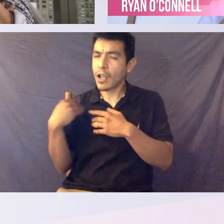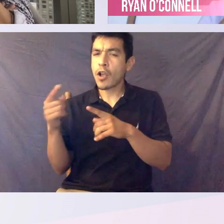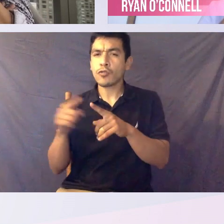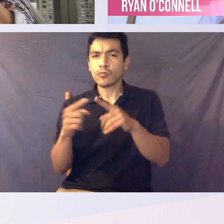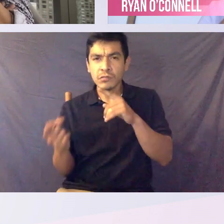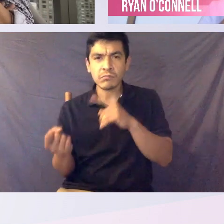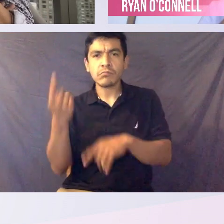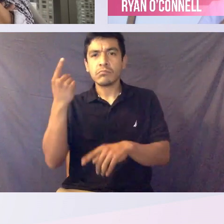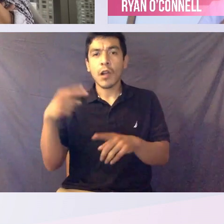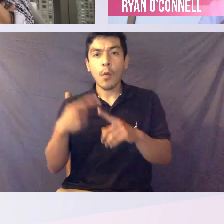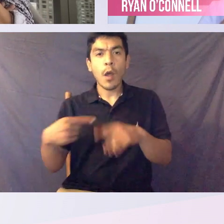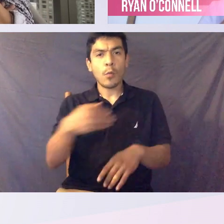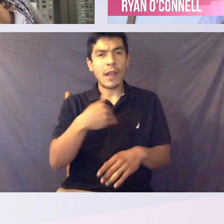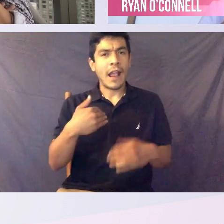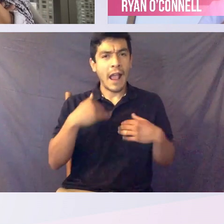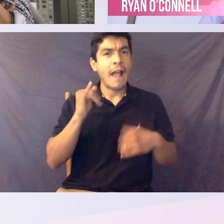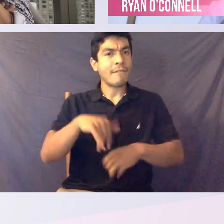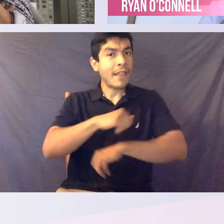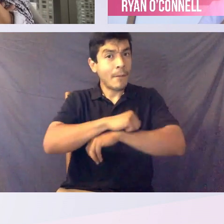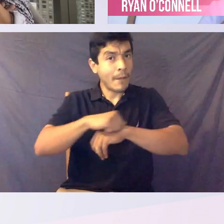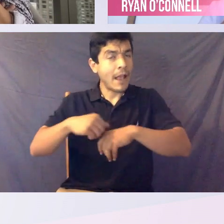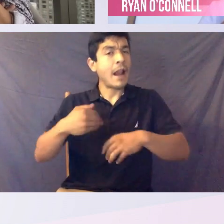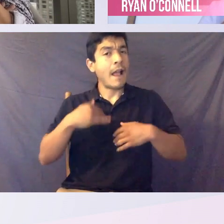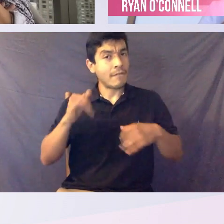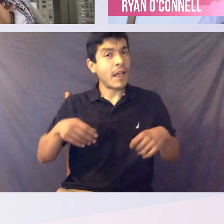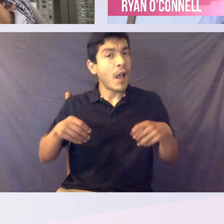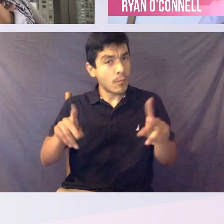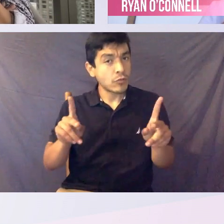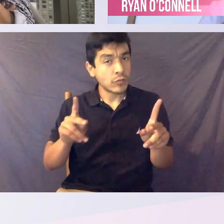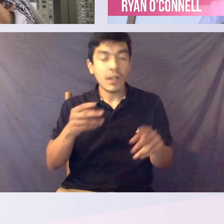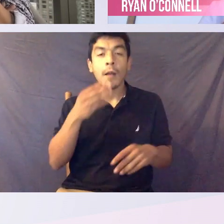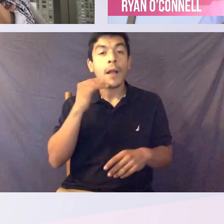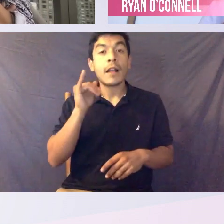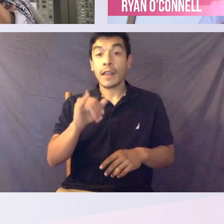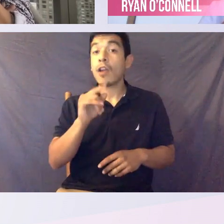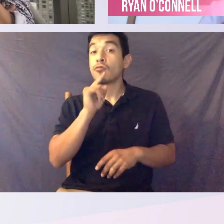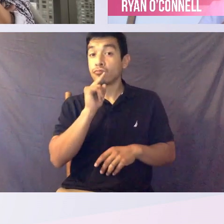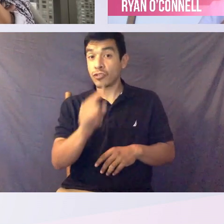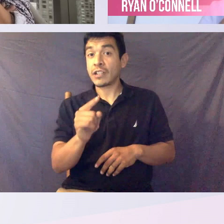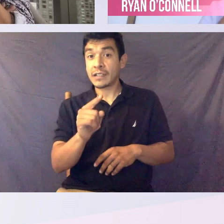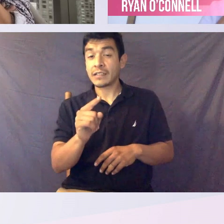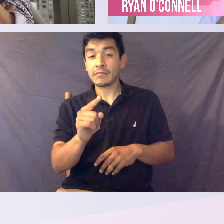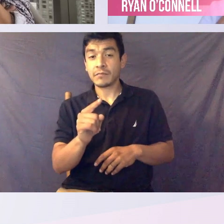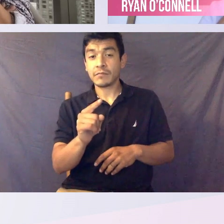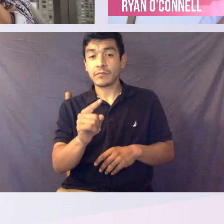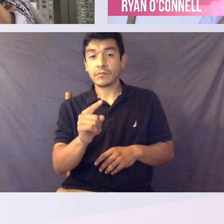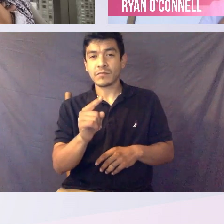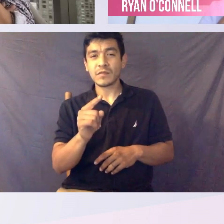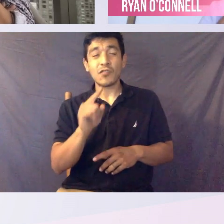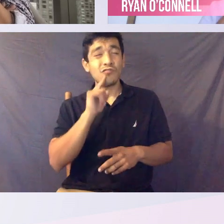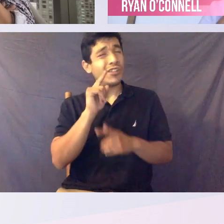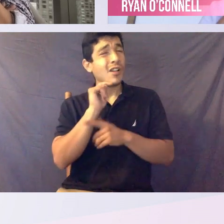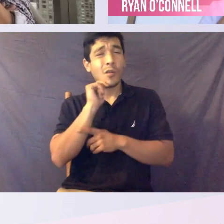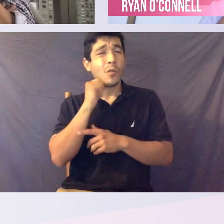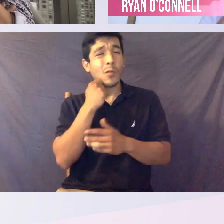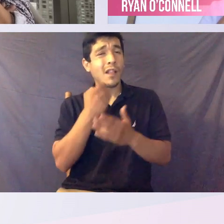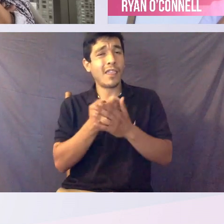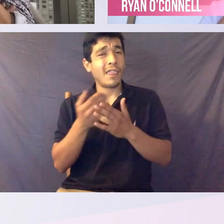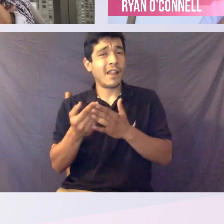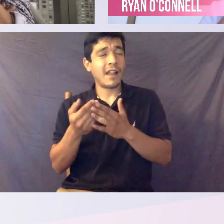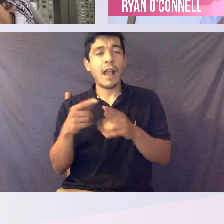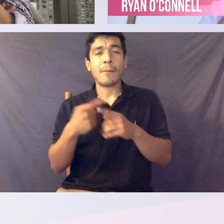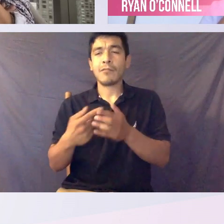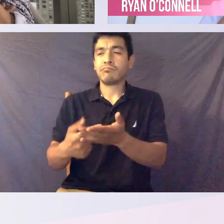that platform or when we have those opportunities, because it really does, it shapes. I mean, the coolest thing when in talking to Alan Kim, he's the